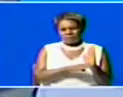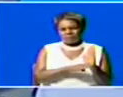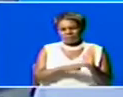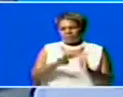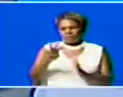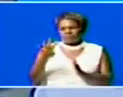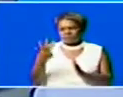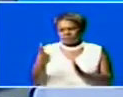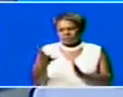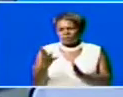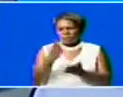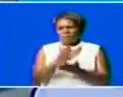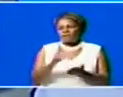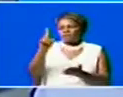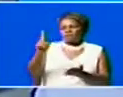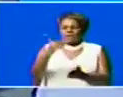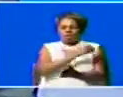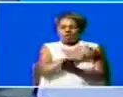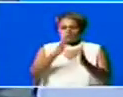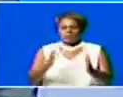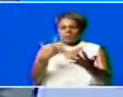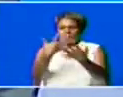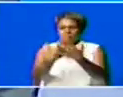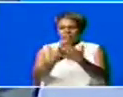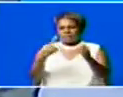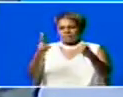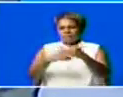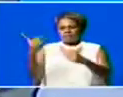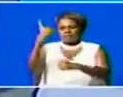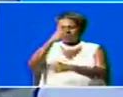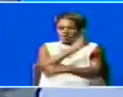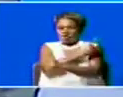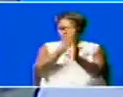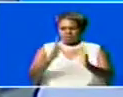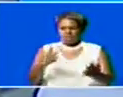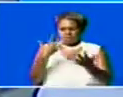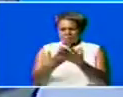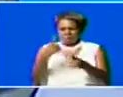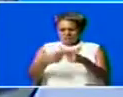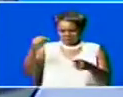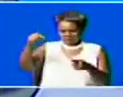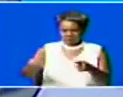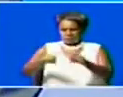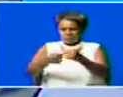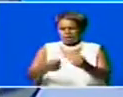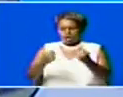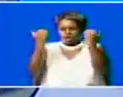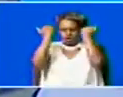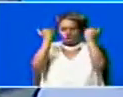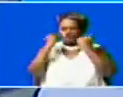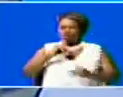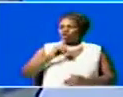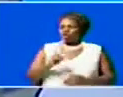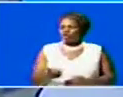For the break, we brought you part one of Doctors Detained. Well, the seven doctors jailed this year for contempt of court during their 100-day doctor's